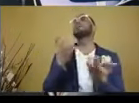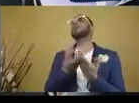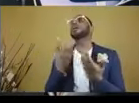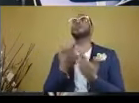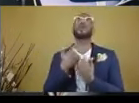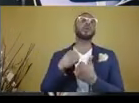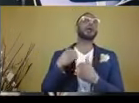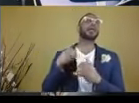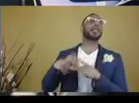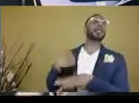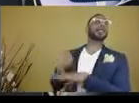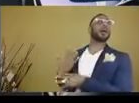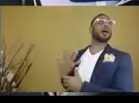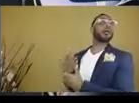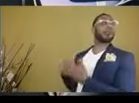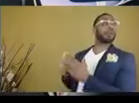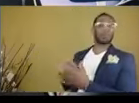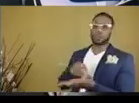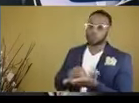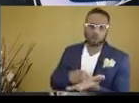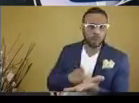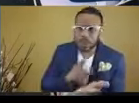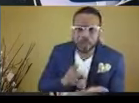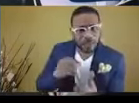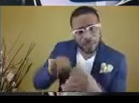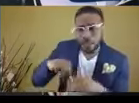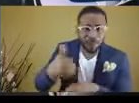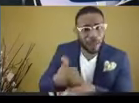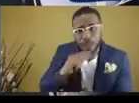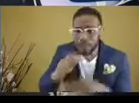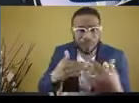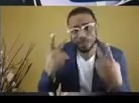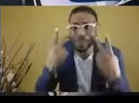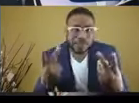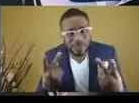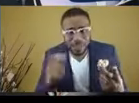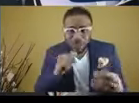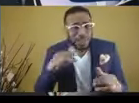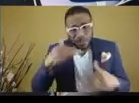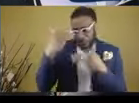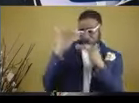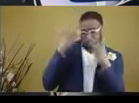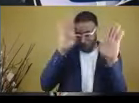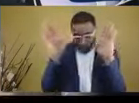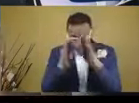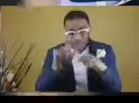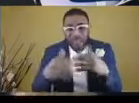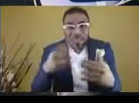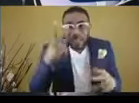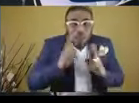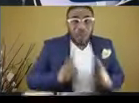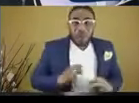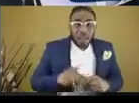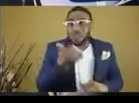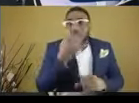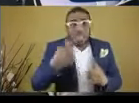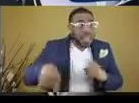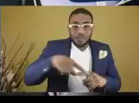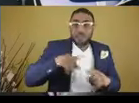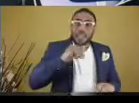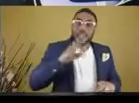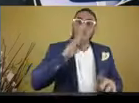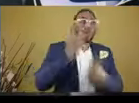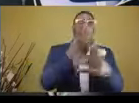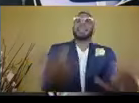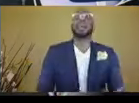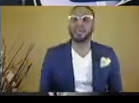founders want intended, because the truth of the matter is the founders couldn't even see they were so limited in their vision, they couldn't even see the humanity of any of us that are speaking right